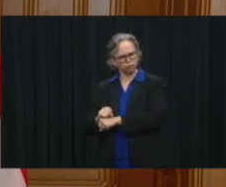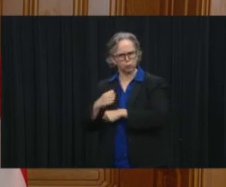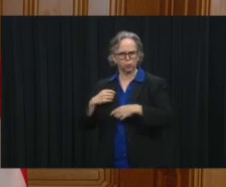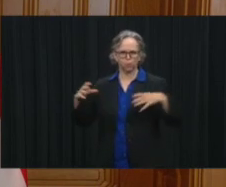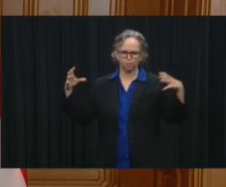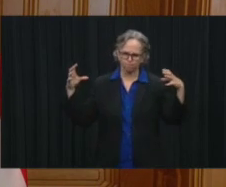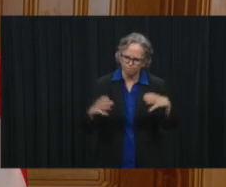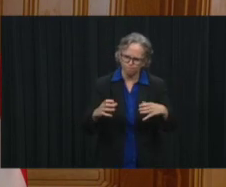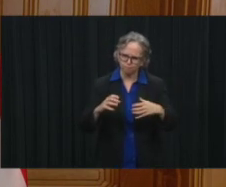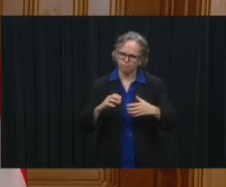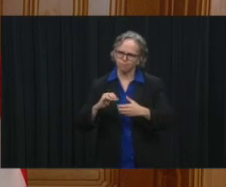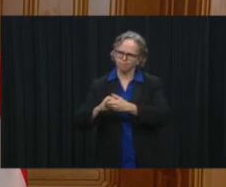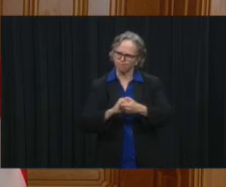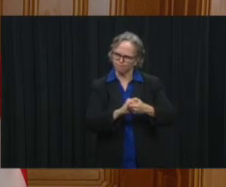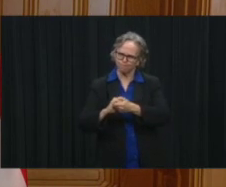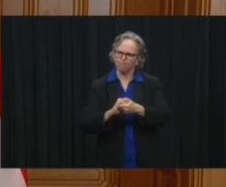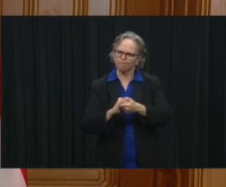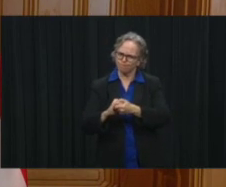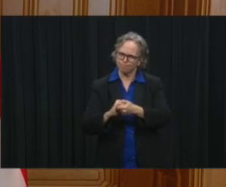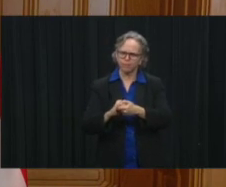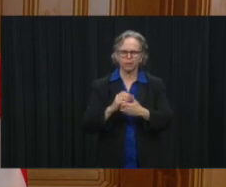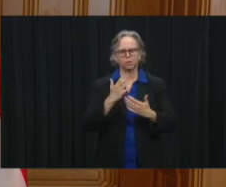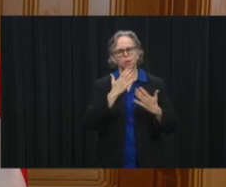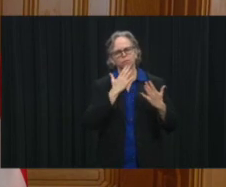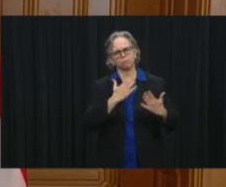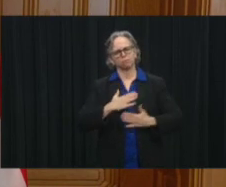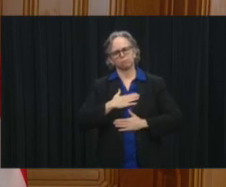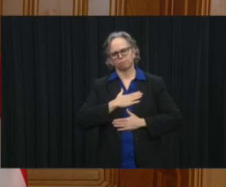very grateful for them for doing that.